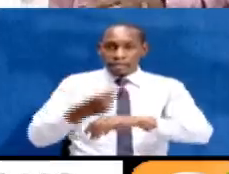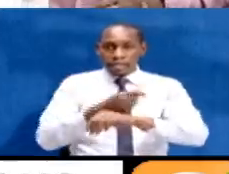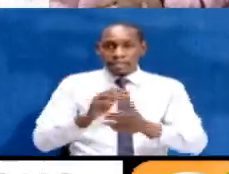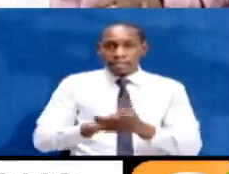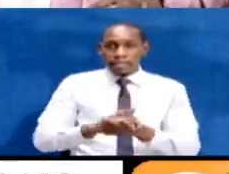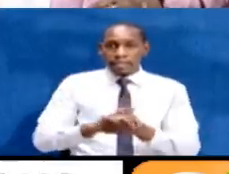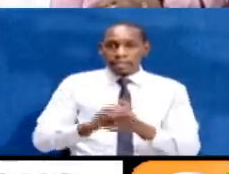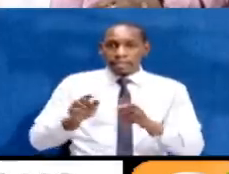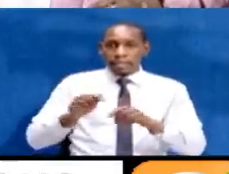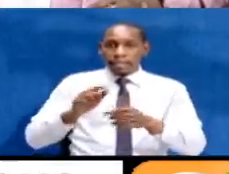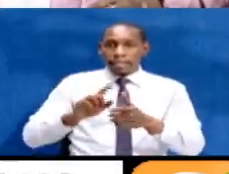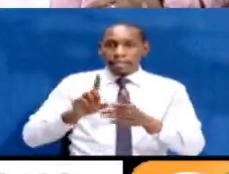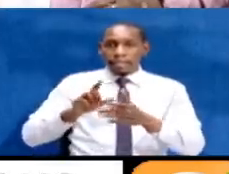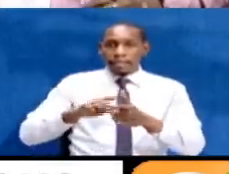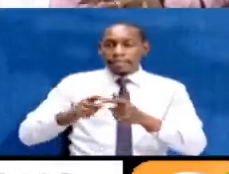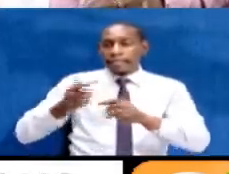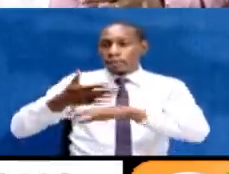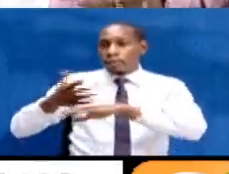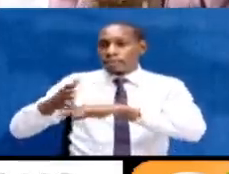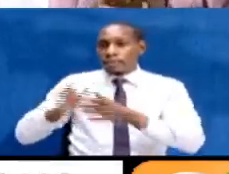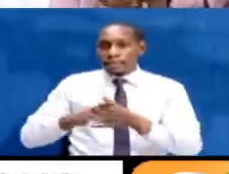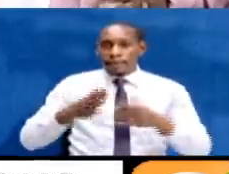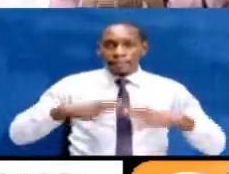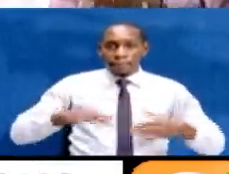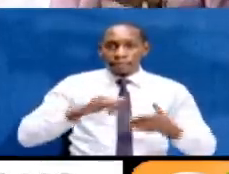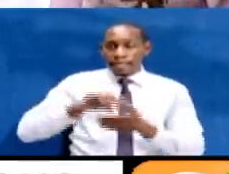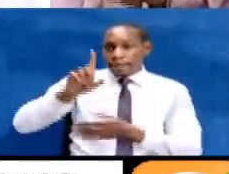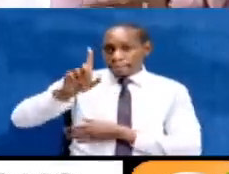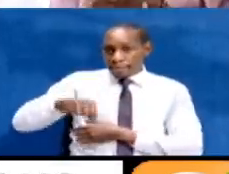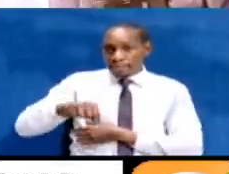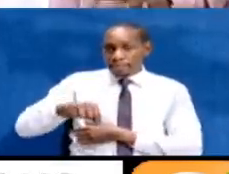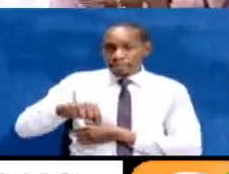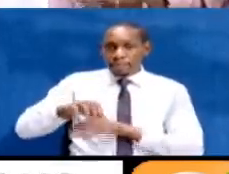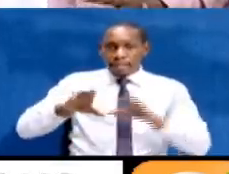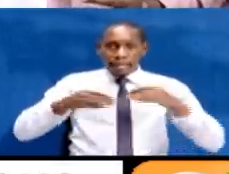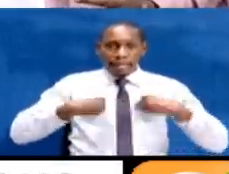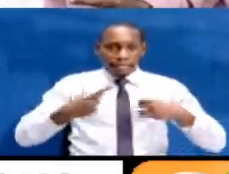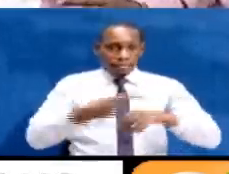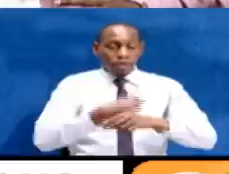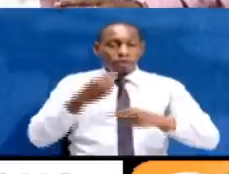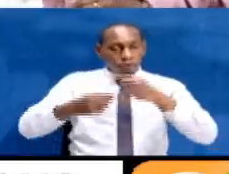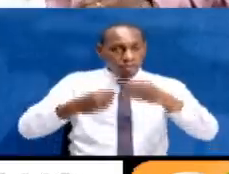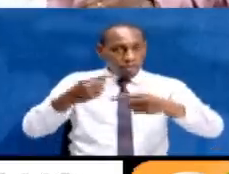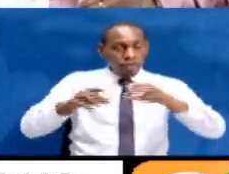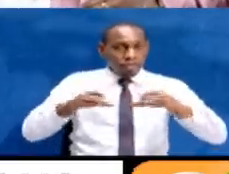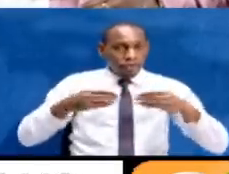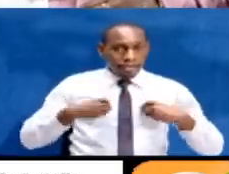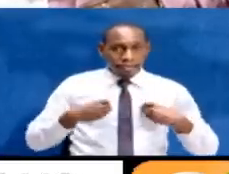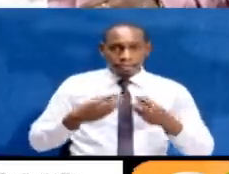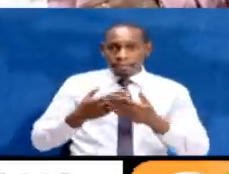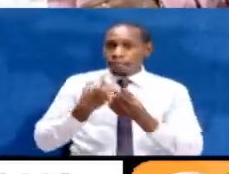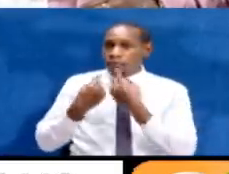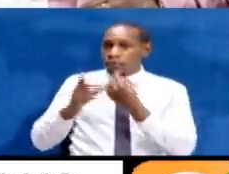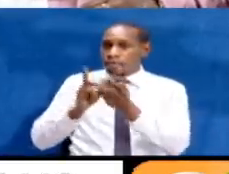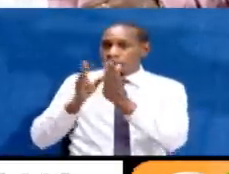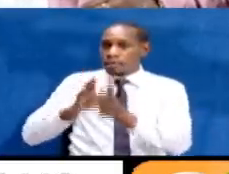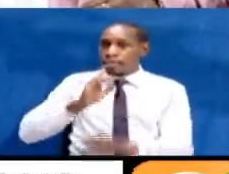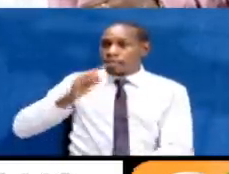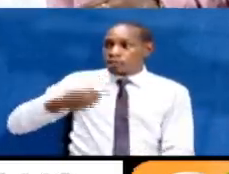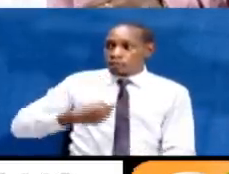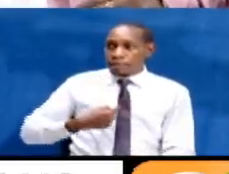it expiring. And people who are supposed to be getting this vaccine should go ahead and get it. I was speaking to a doctor, and he